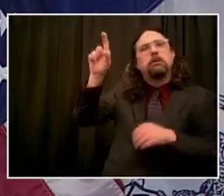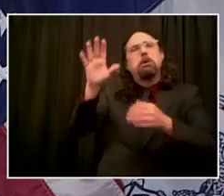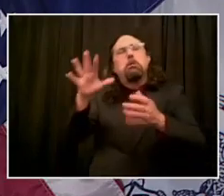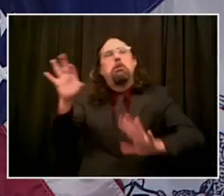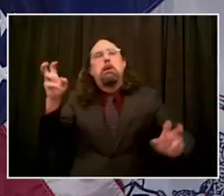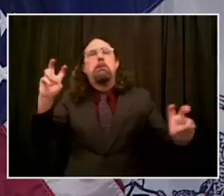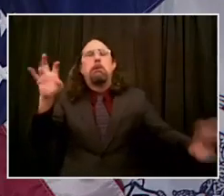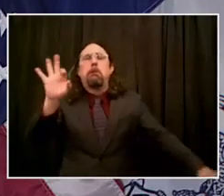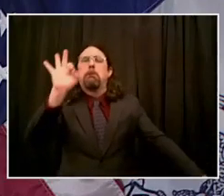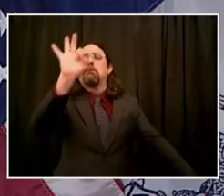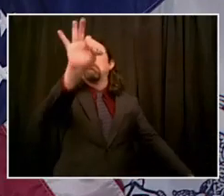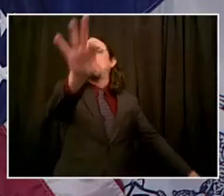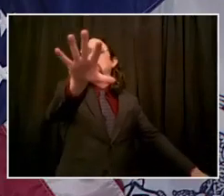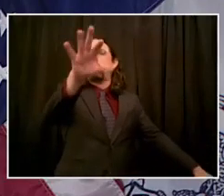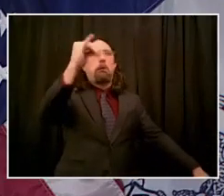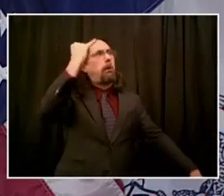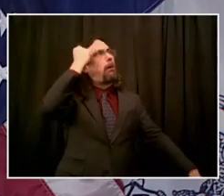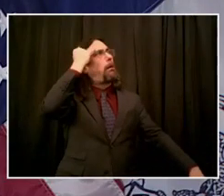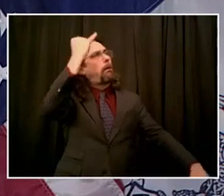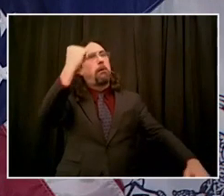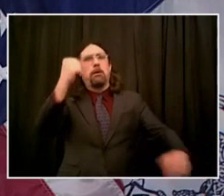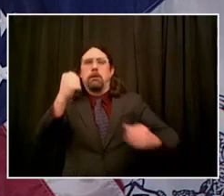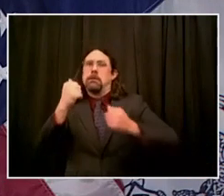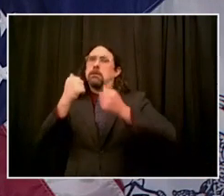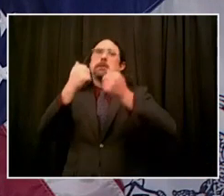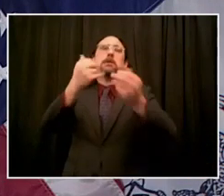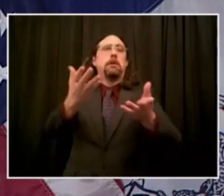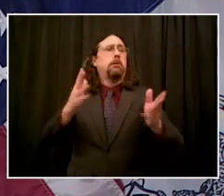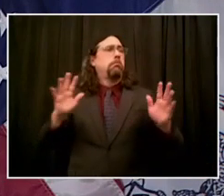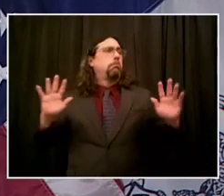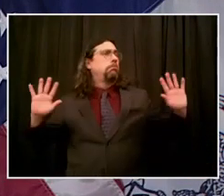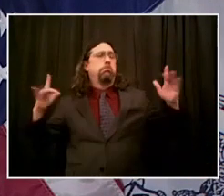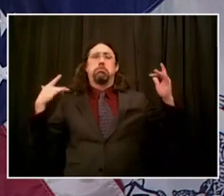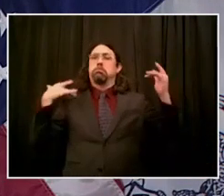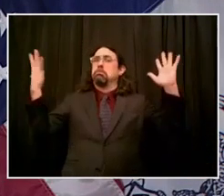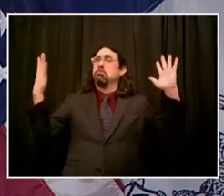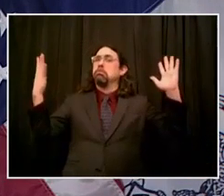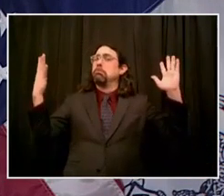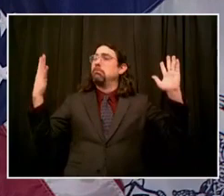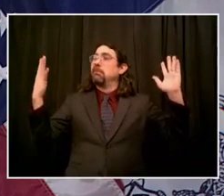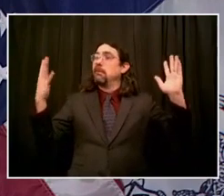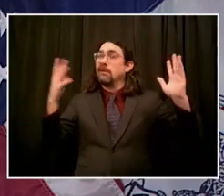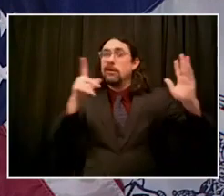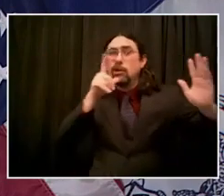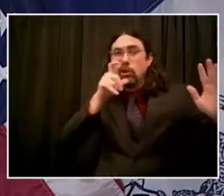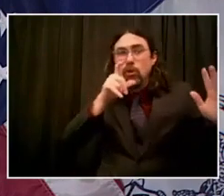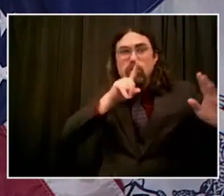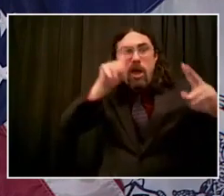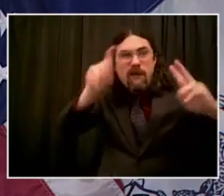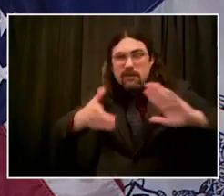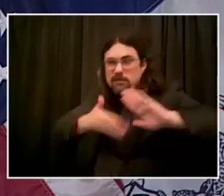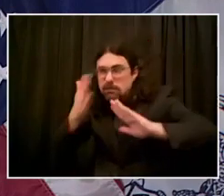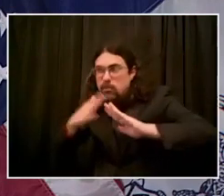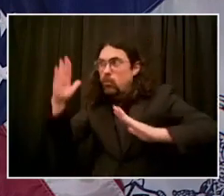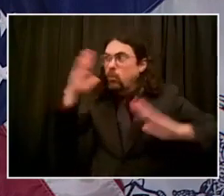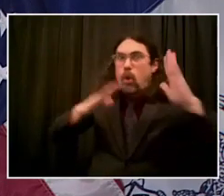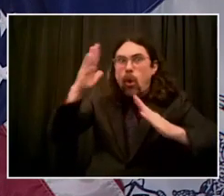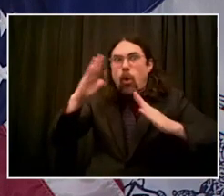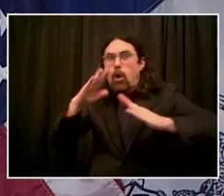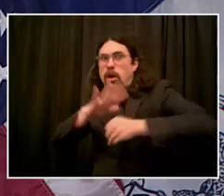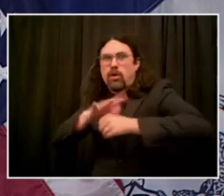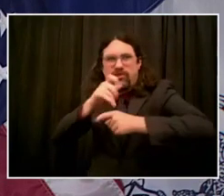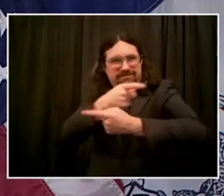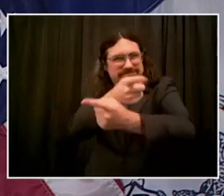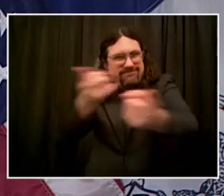something important and clear to people in terms of the social distancing and the limits on the number of people on the trains and